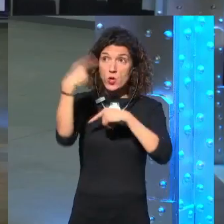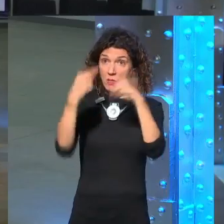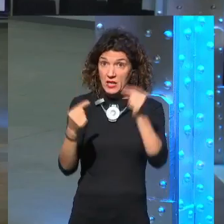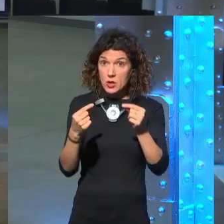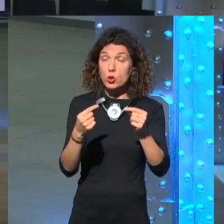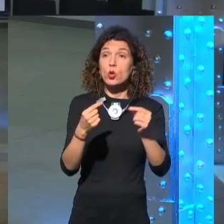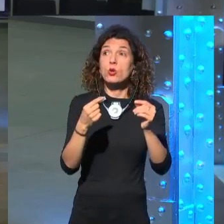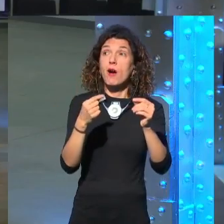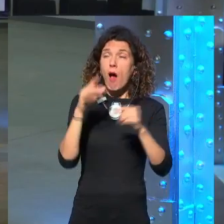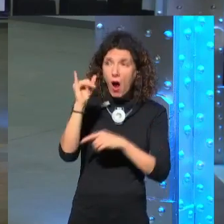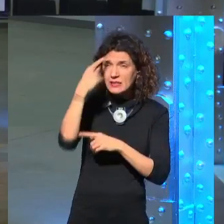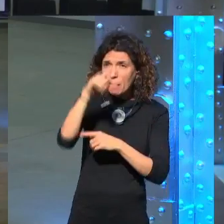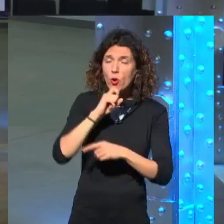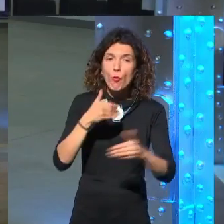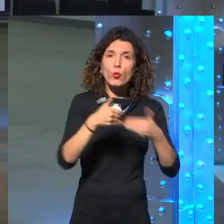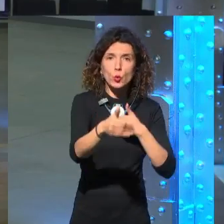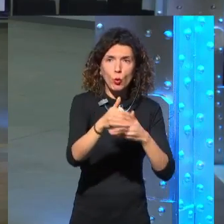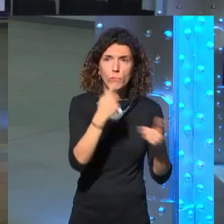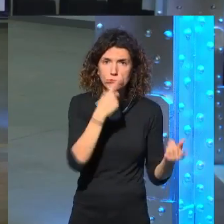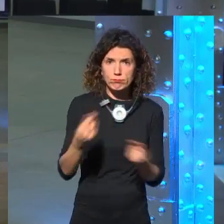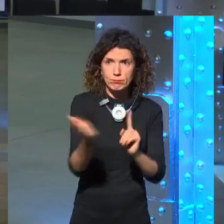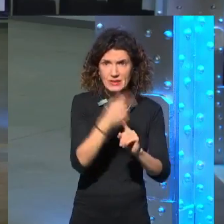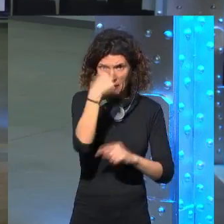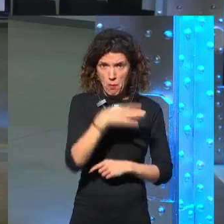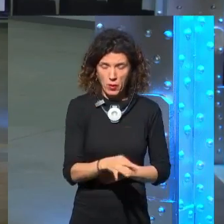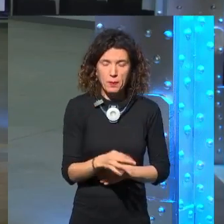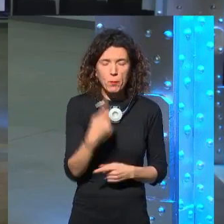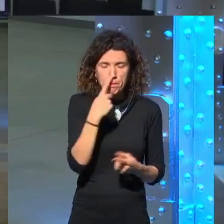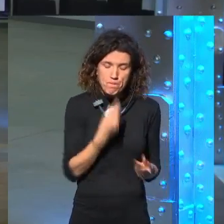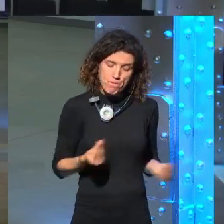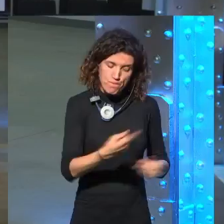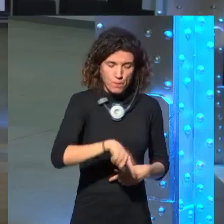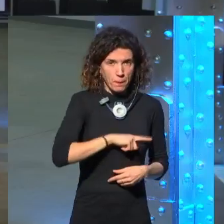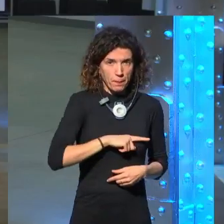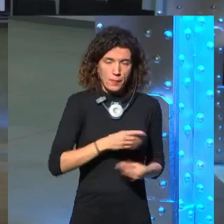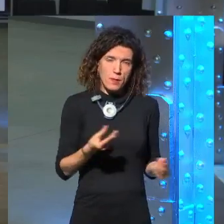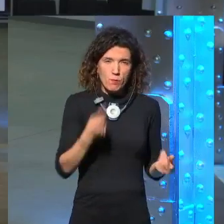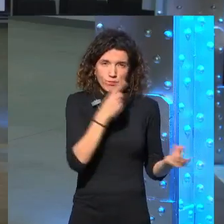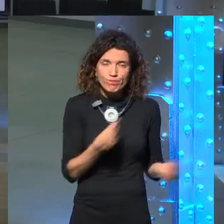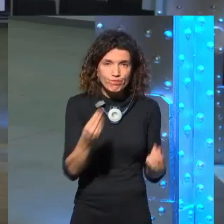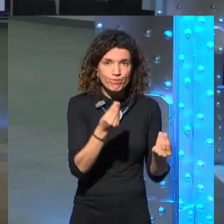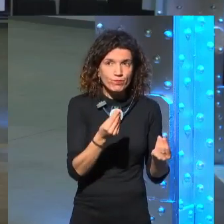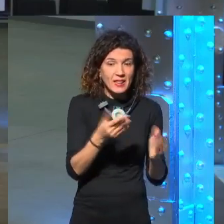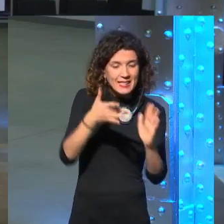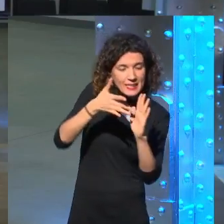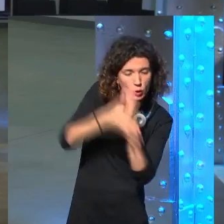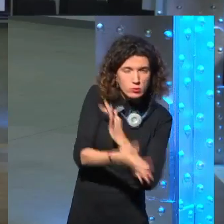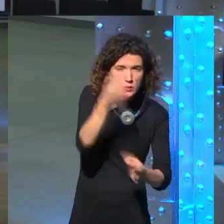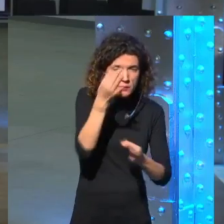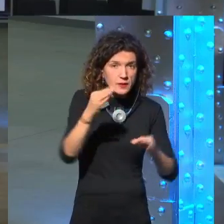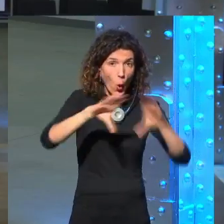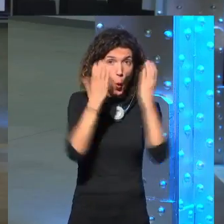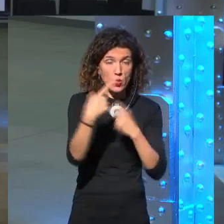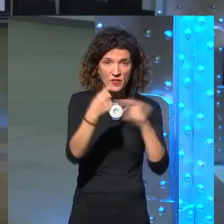future. But we had this intuition that, sure, I can't get an exact description of the universe, but I can get a very